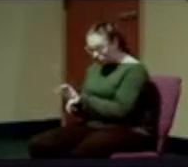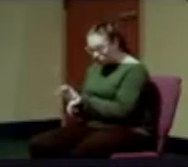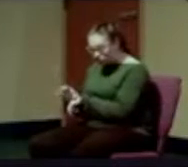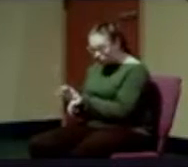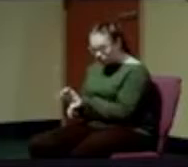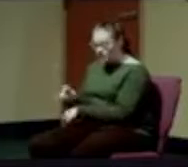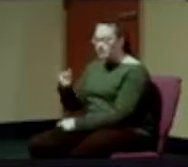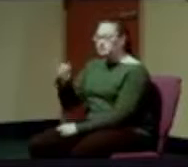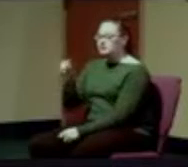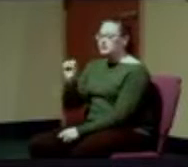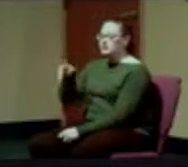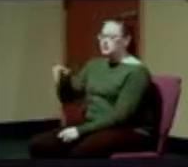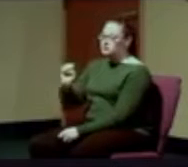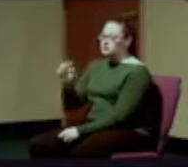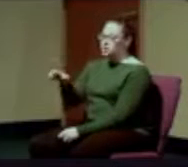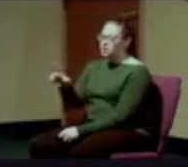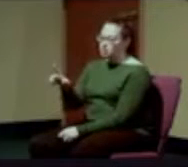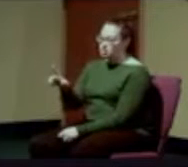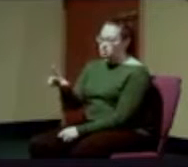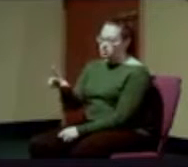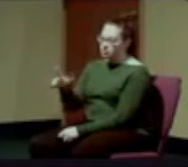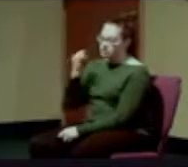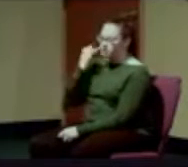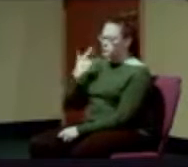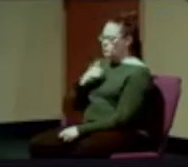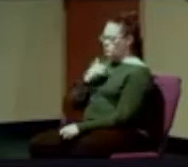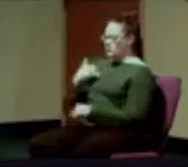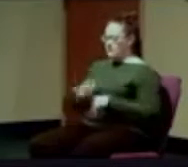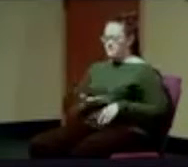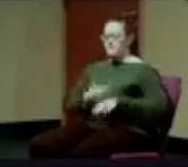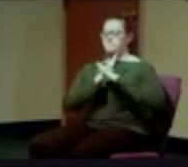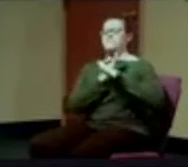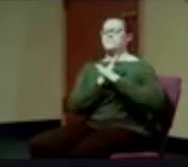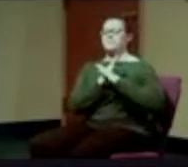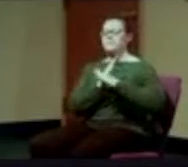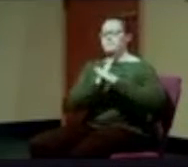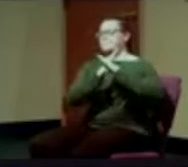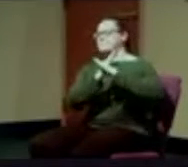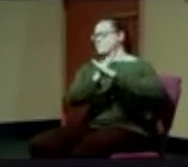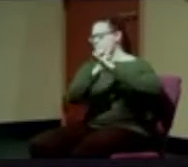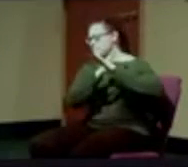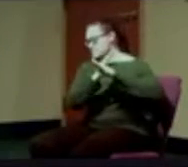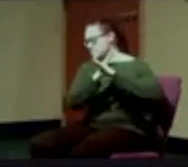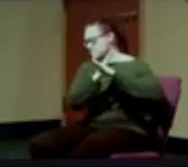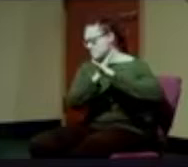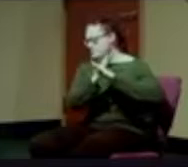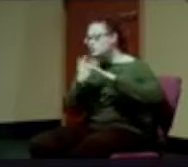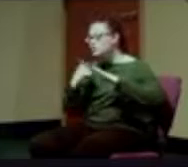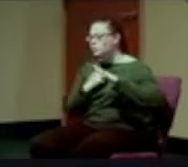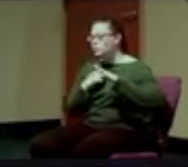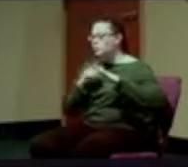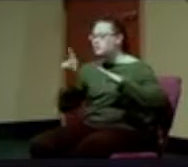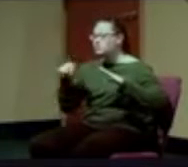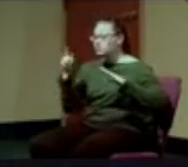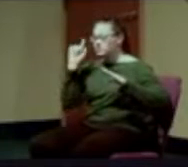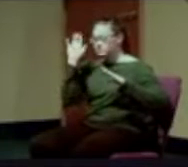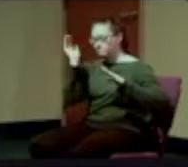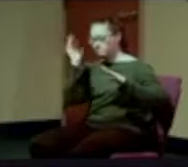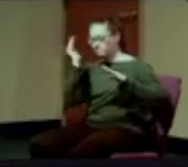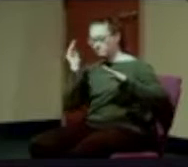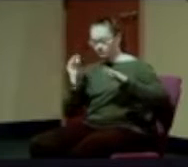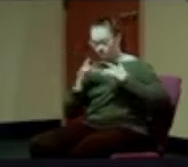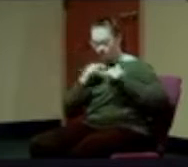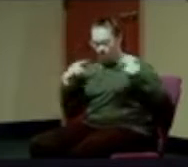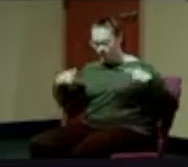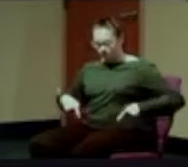And anytime we put a barrier up that prevents somebody from finding Christ or entering in, we have just become Pharisaical and religious